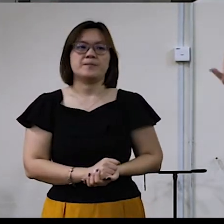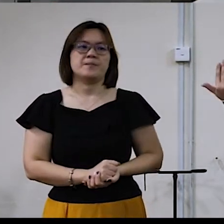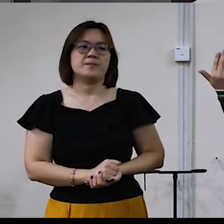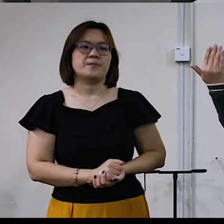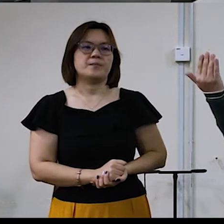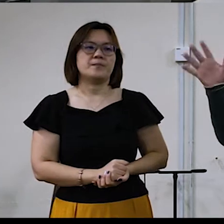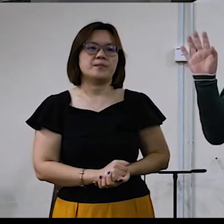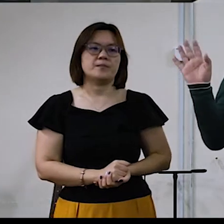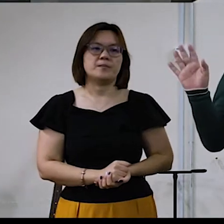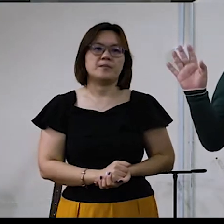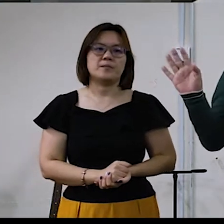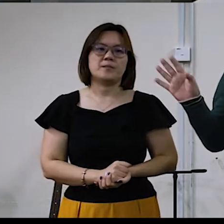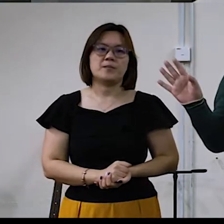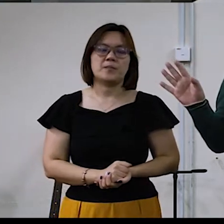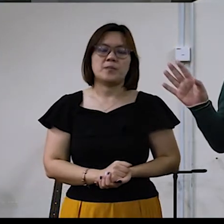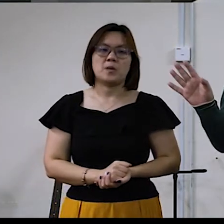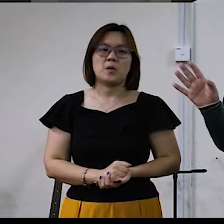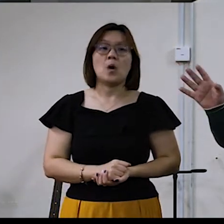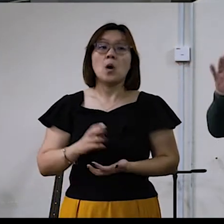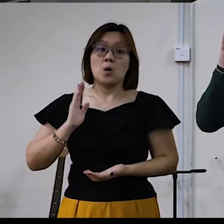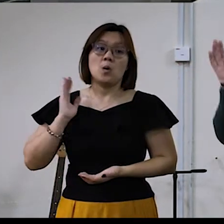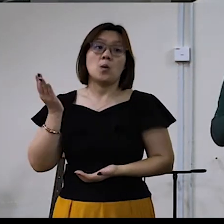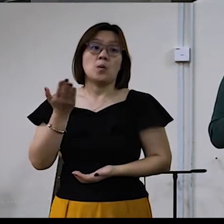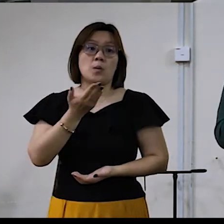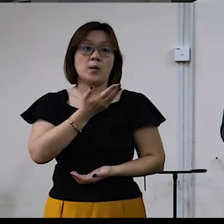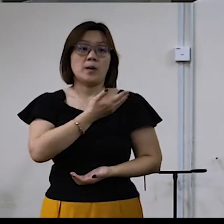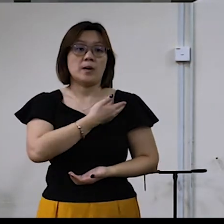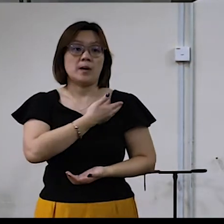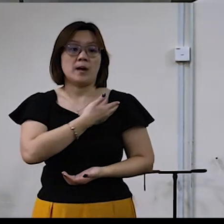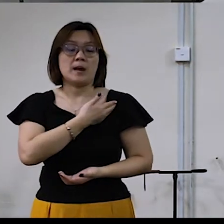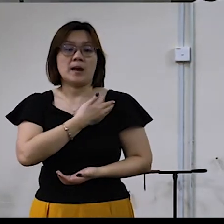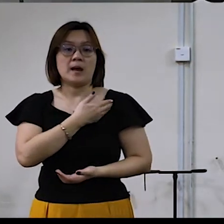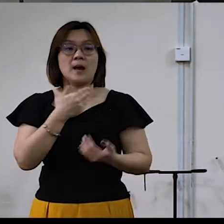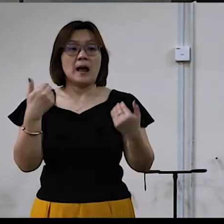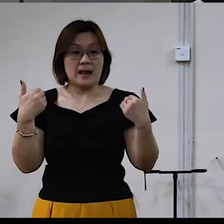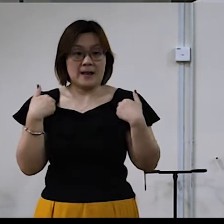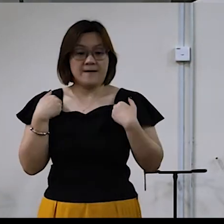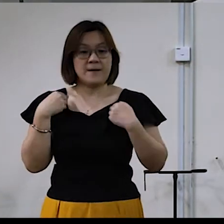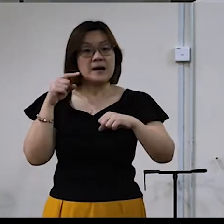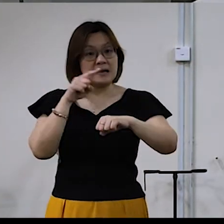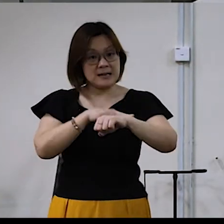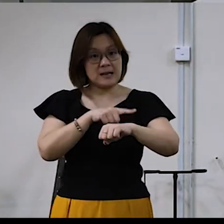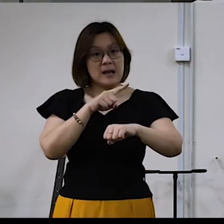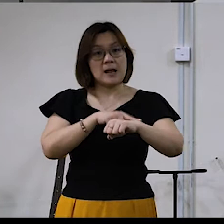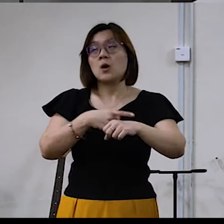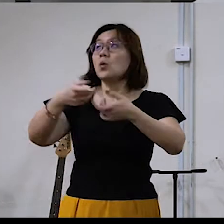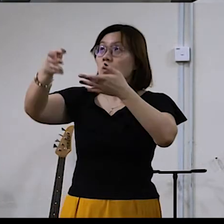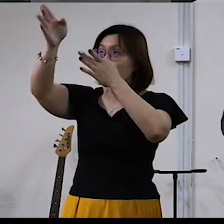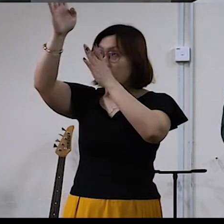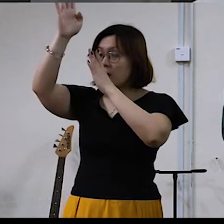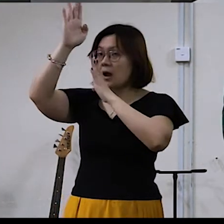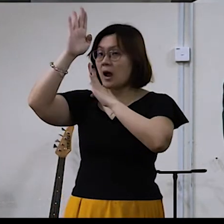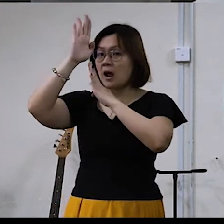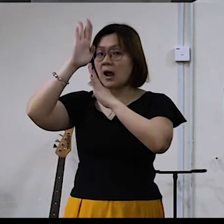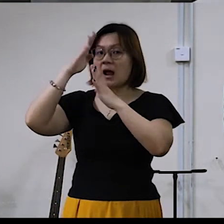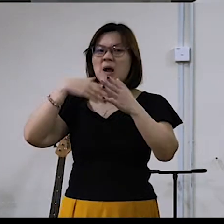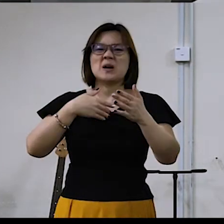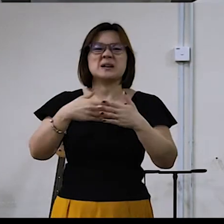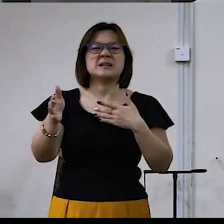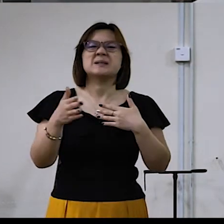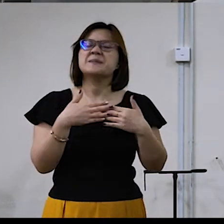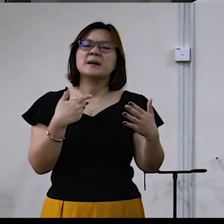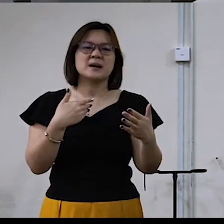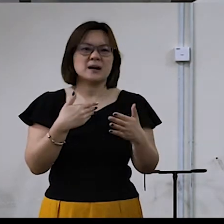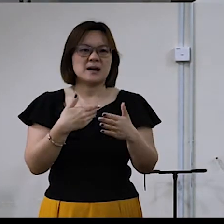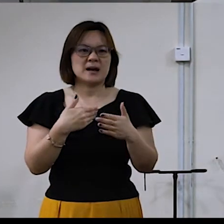God because I just got married. Wrong. Oh, I don't spend time with God, I'm too busy with my work. Wrong. I don't spend time with God because I just